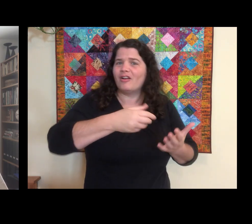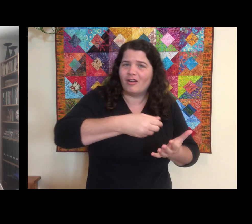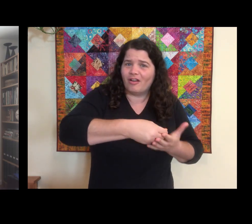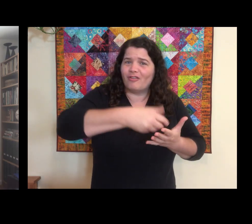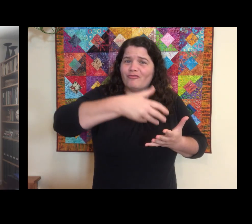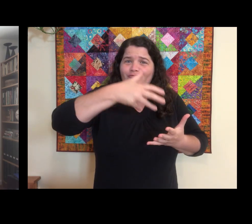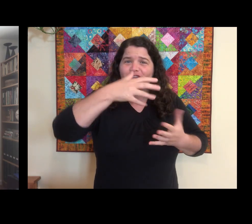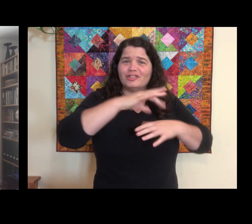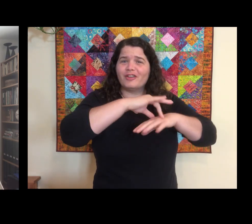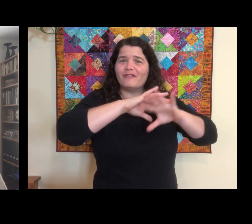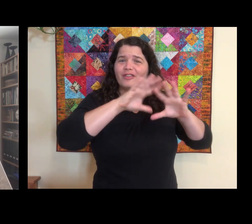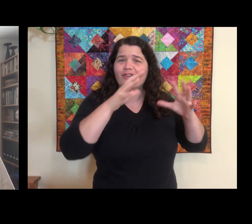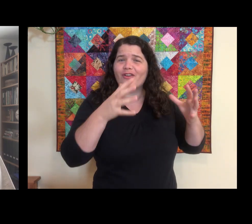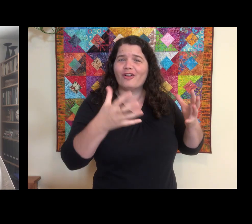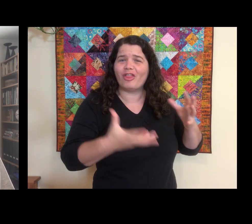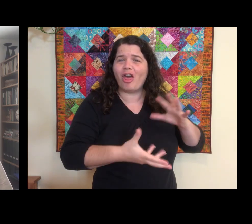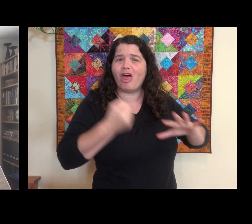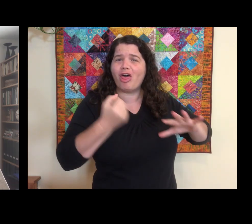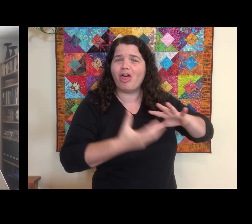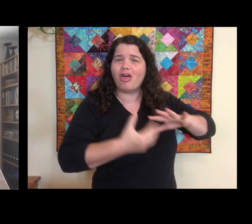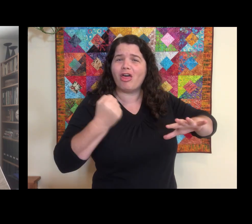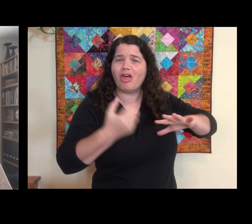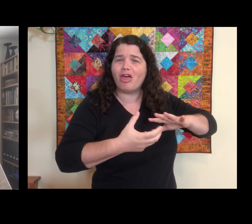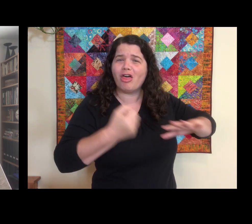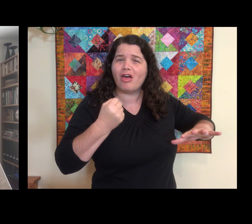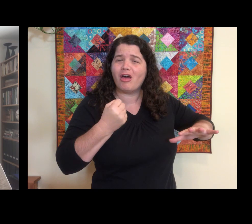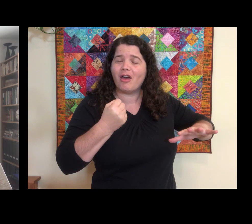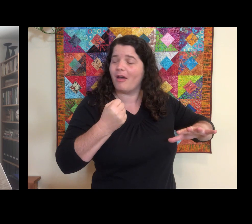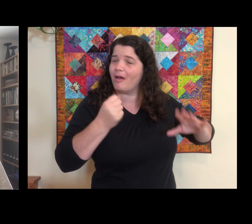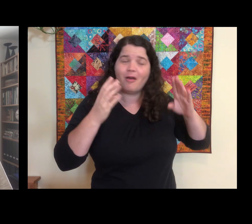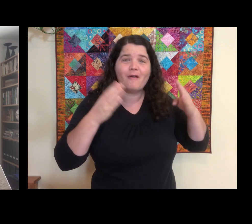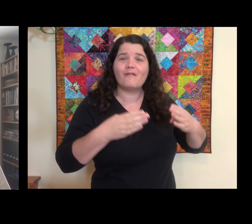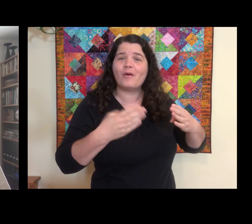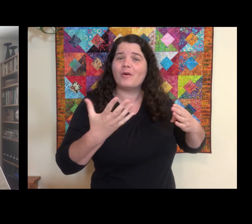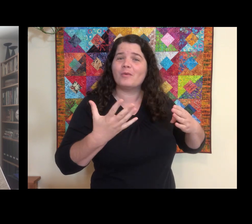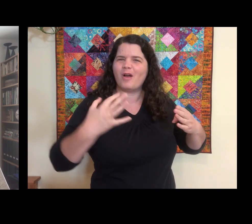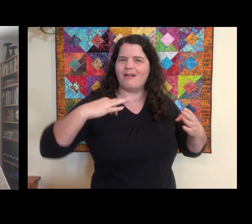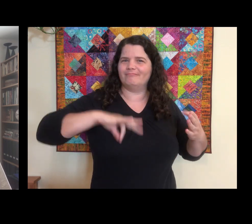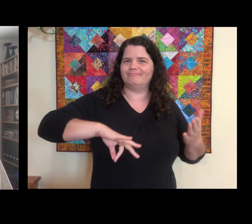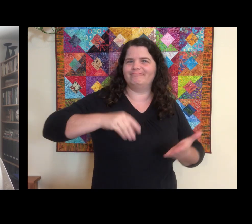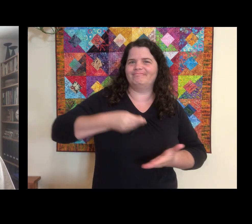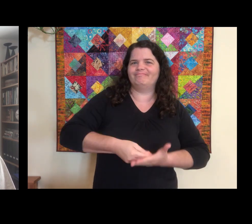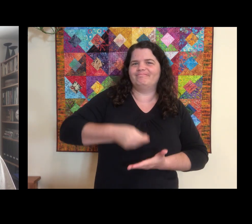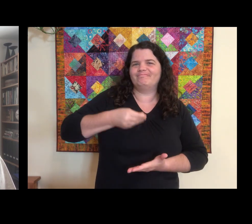the earth, their only interest what they are